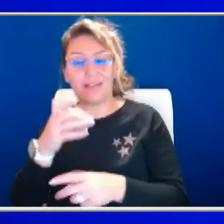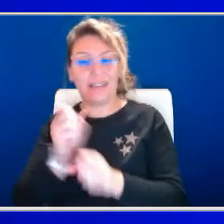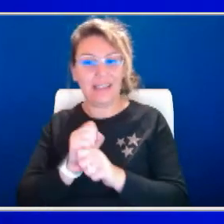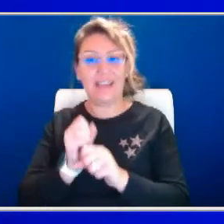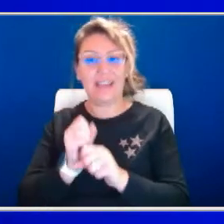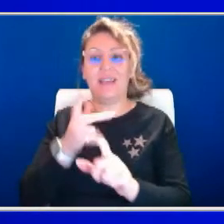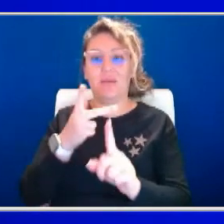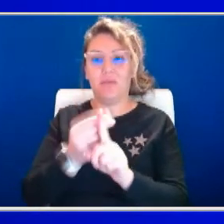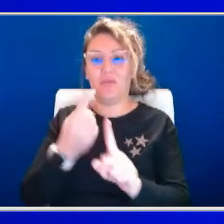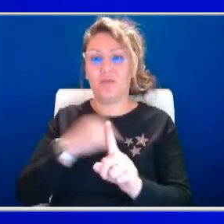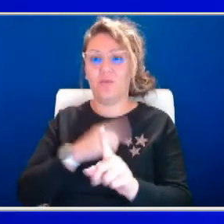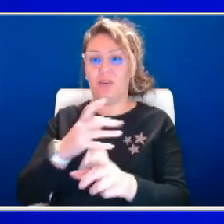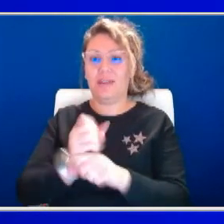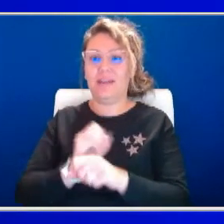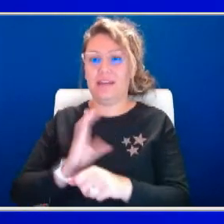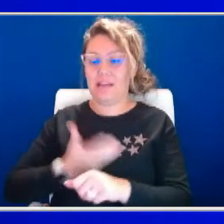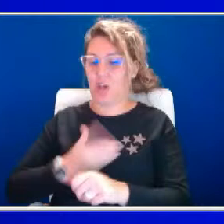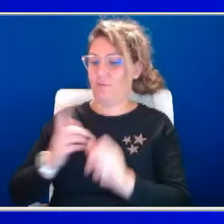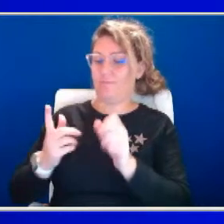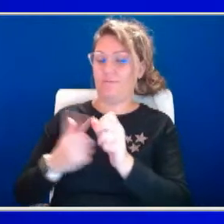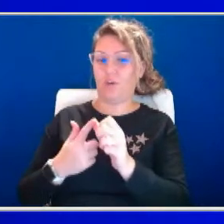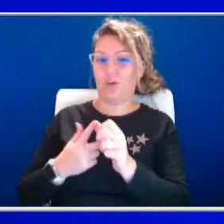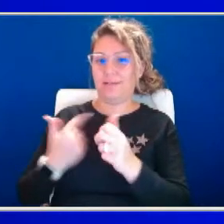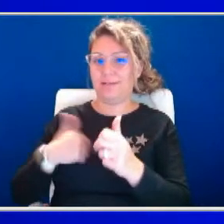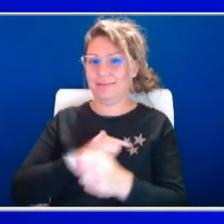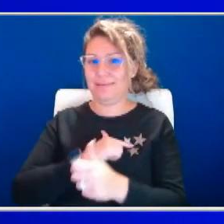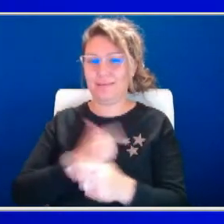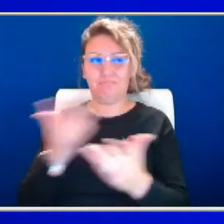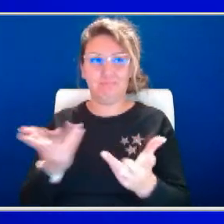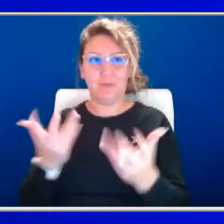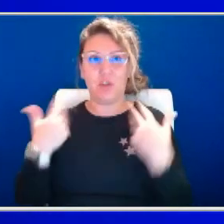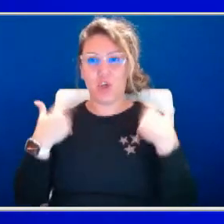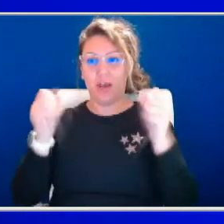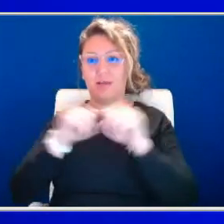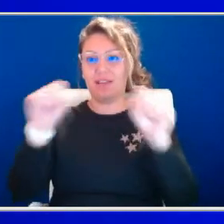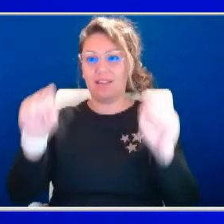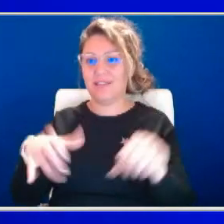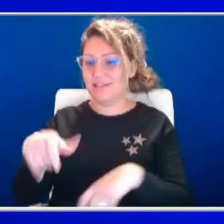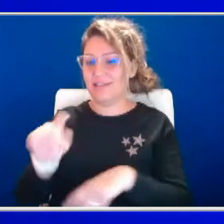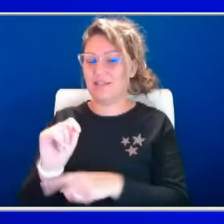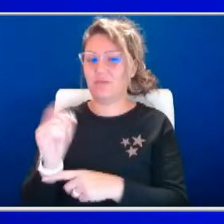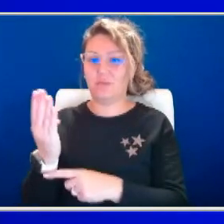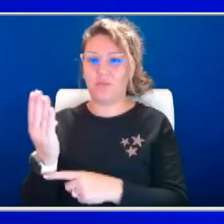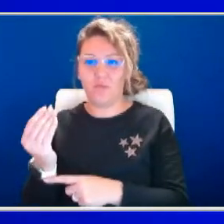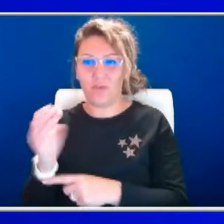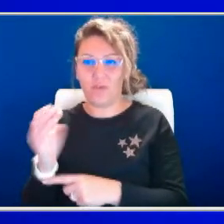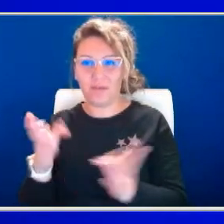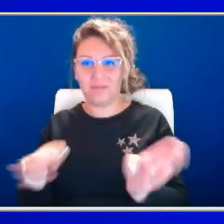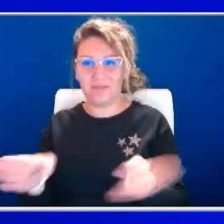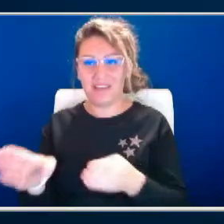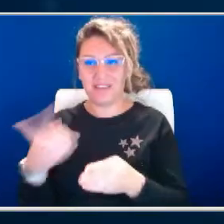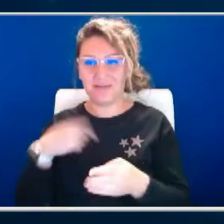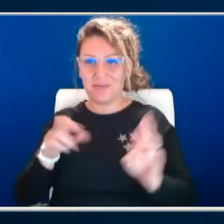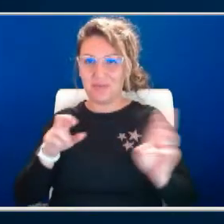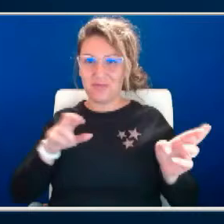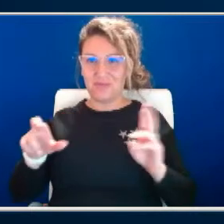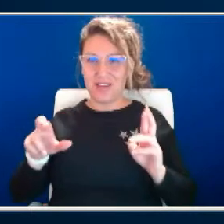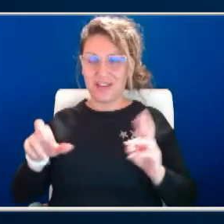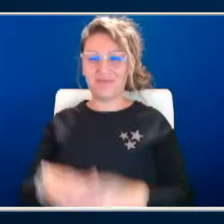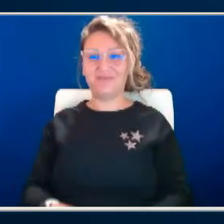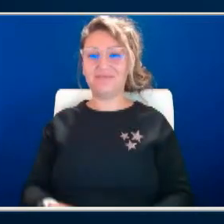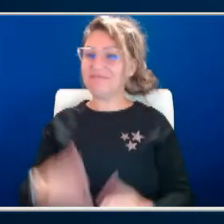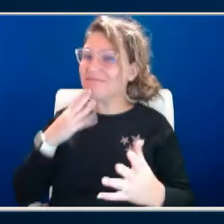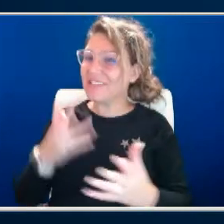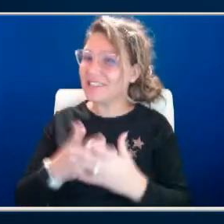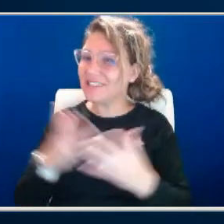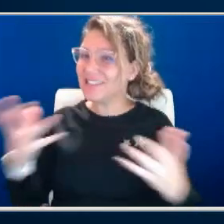our first doses at the health system here probably on September 14th. That's the plan, so we'll be ready at that point. Thanks so much. Treads